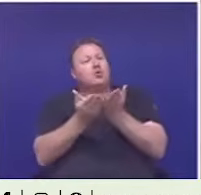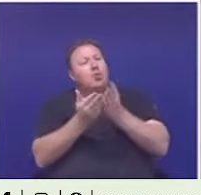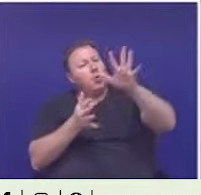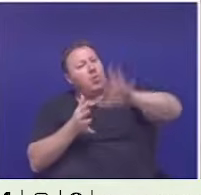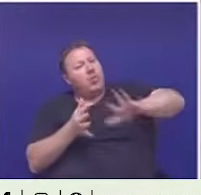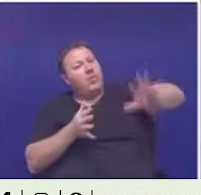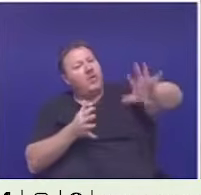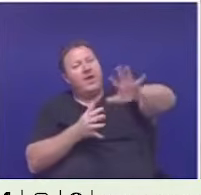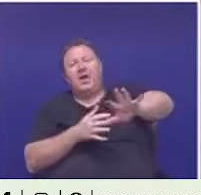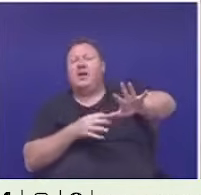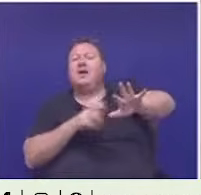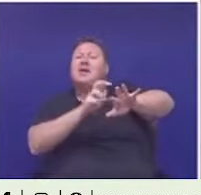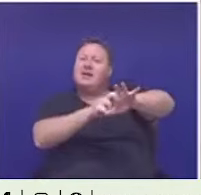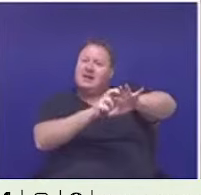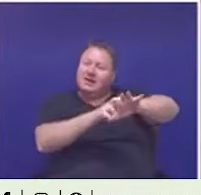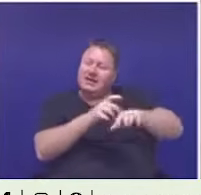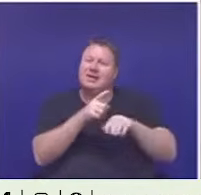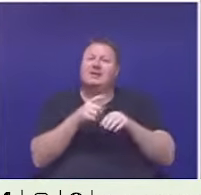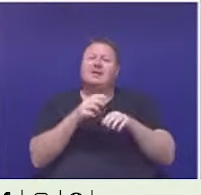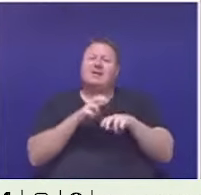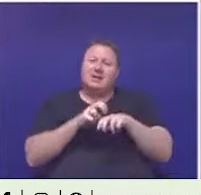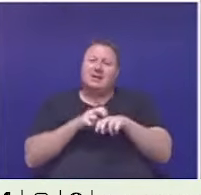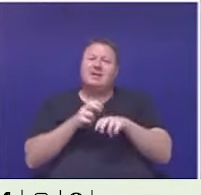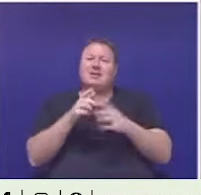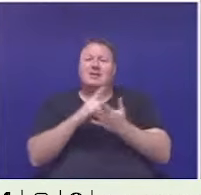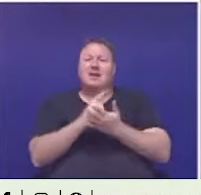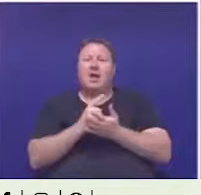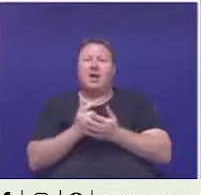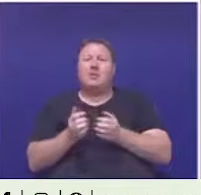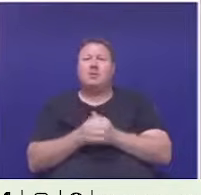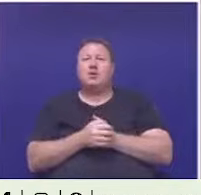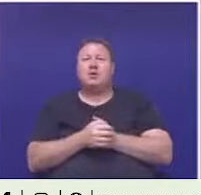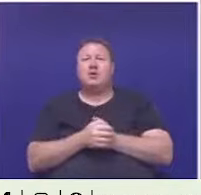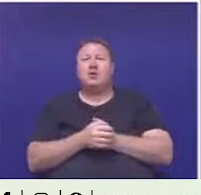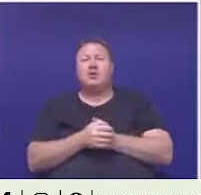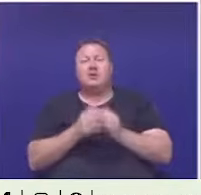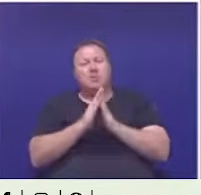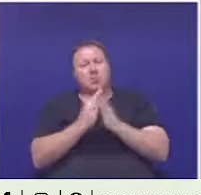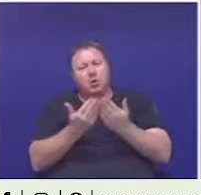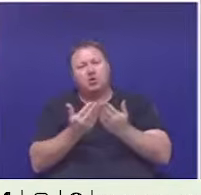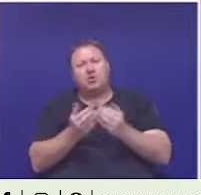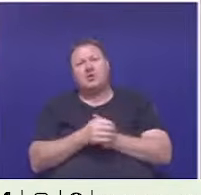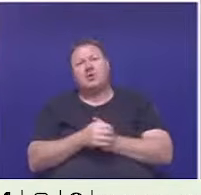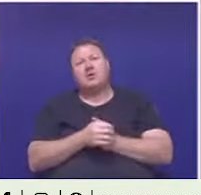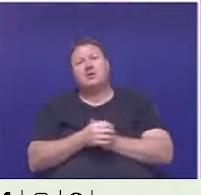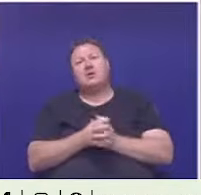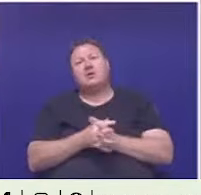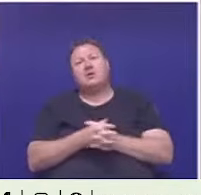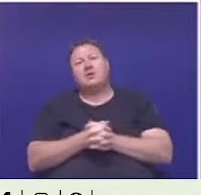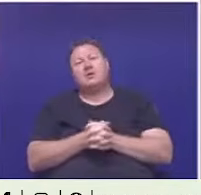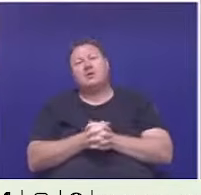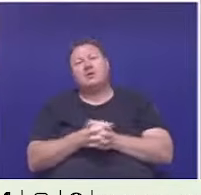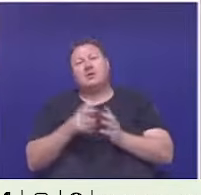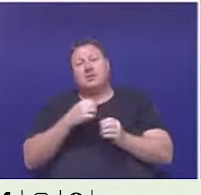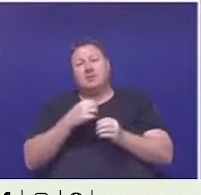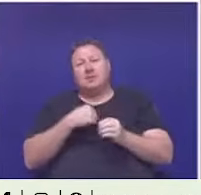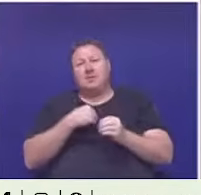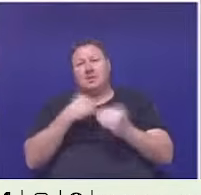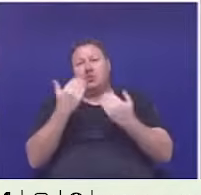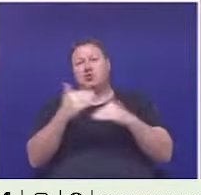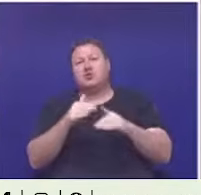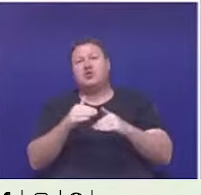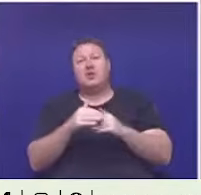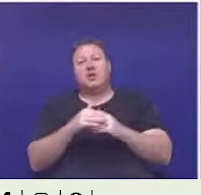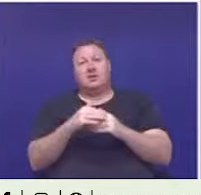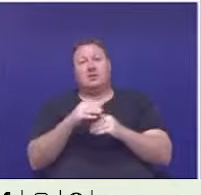so-and-so that desperately needs a library, some books. As I say, I'm obviously constrained because I'm